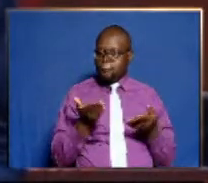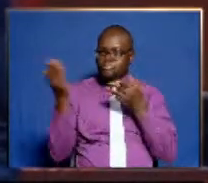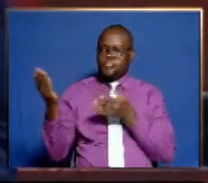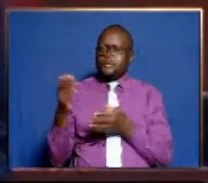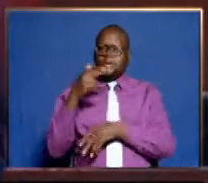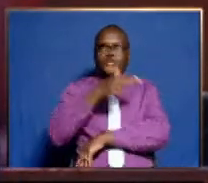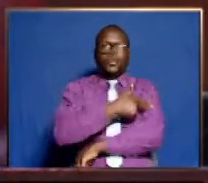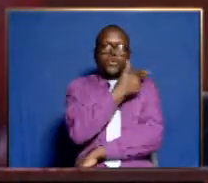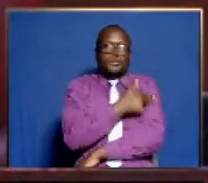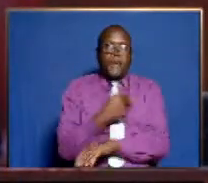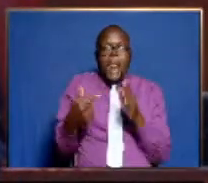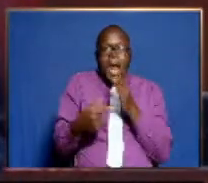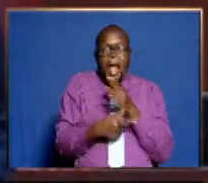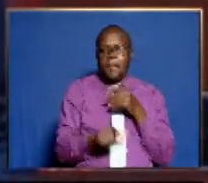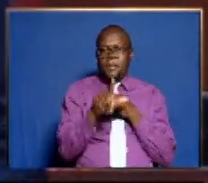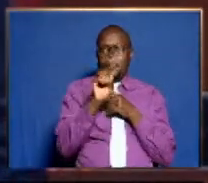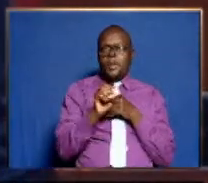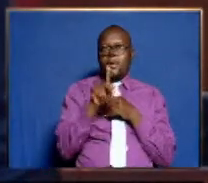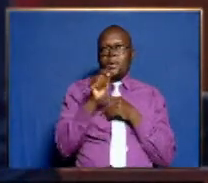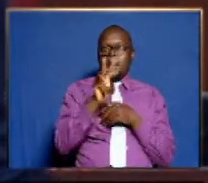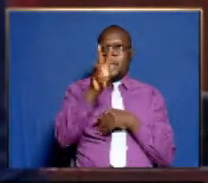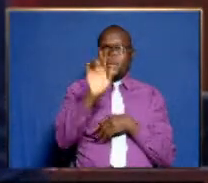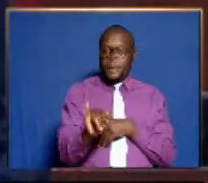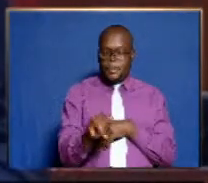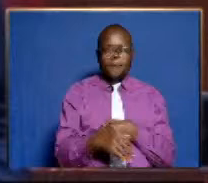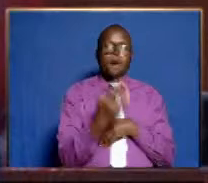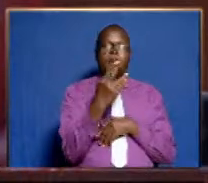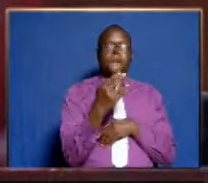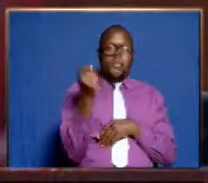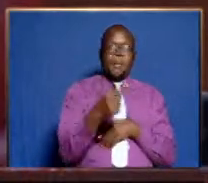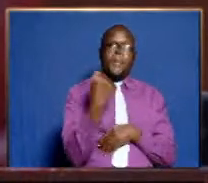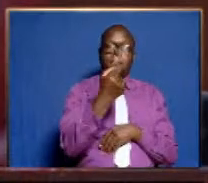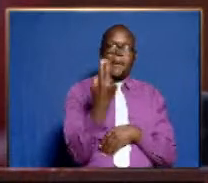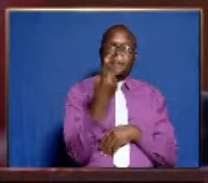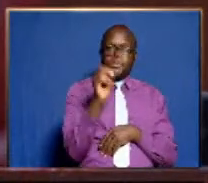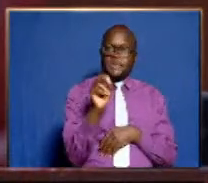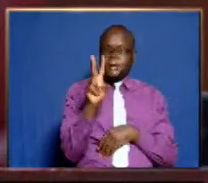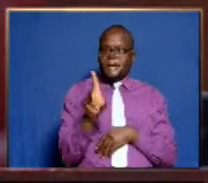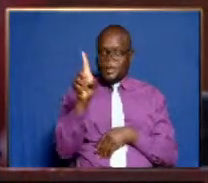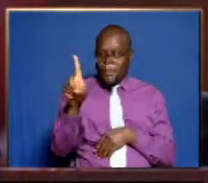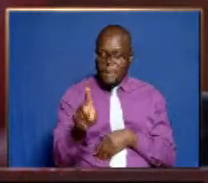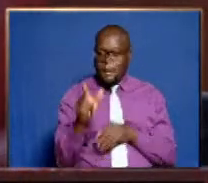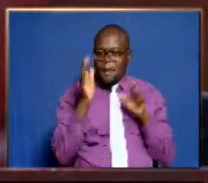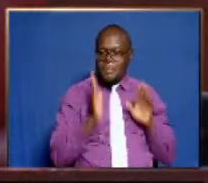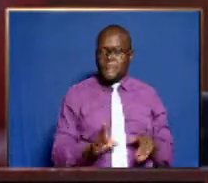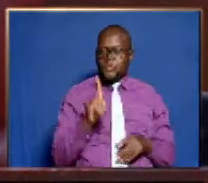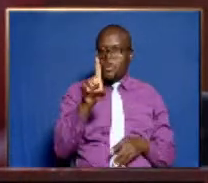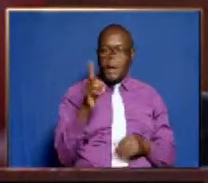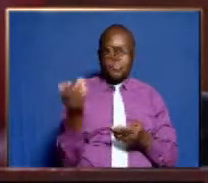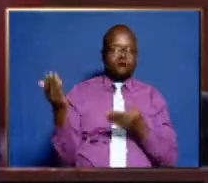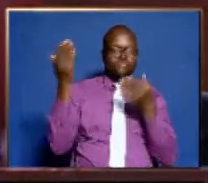Lokwawi. On 4th of May 2021, 1 person again was injured